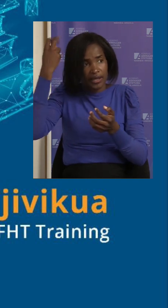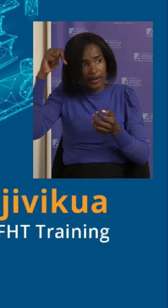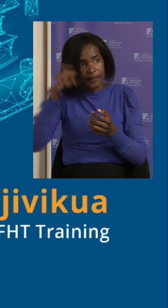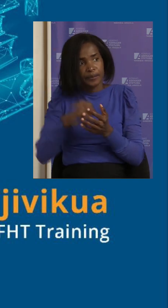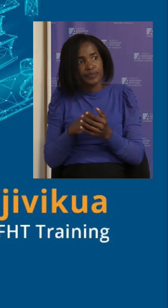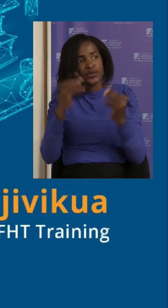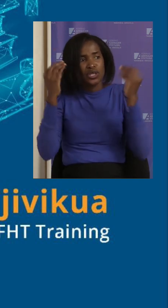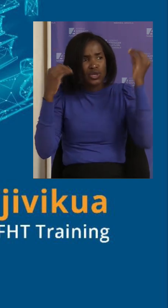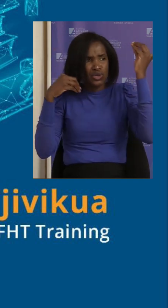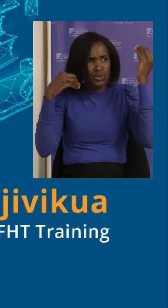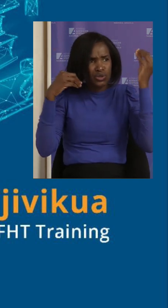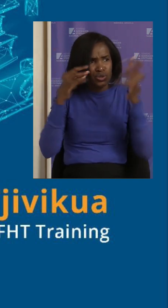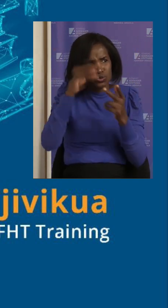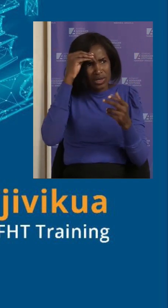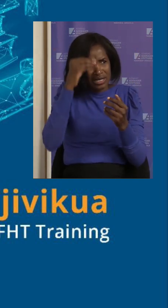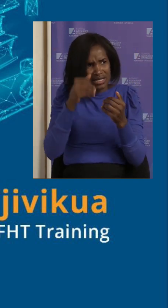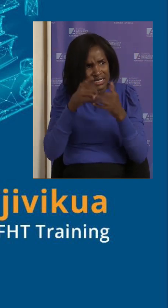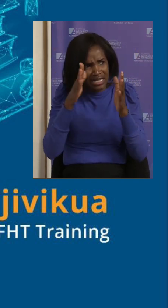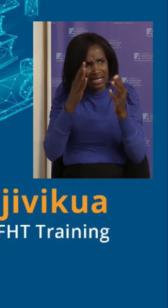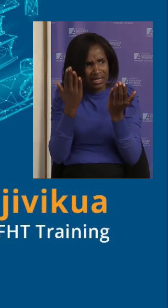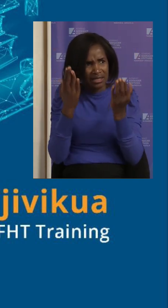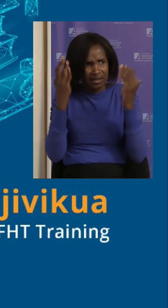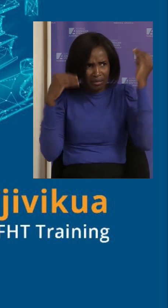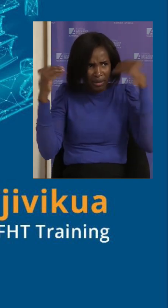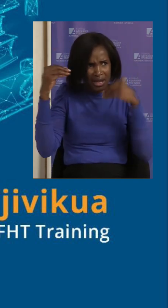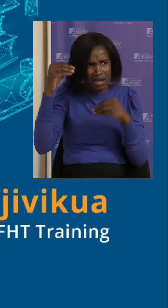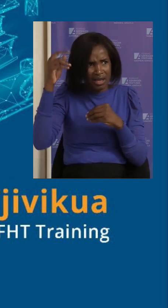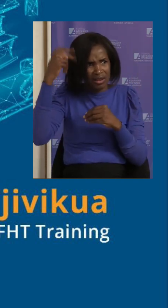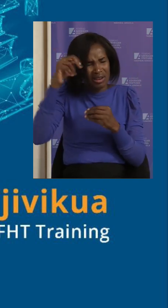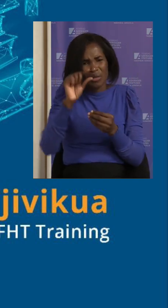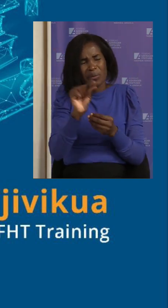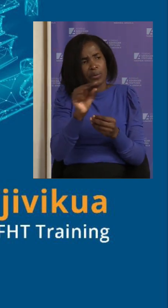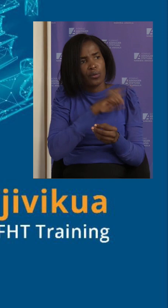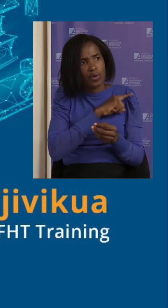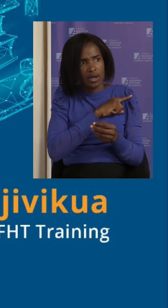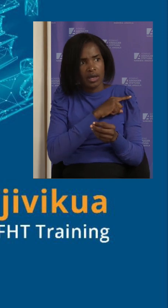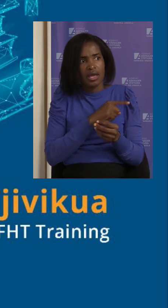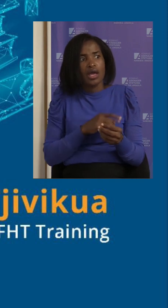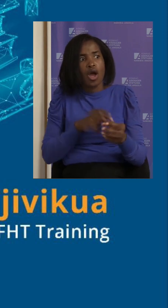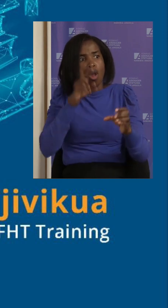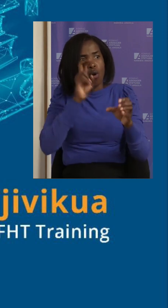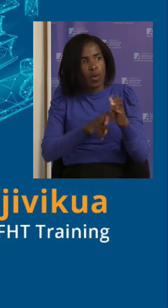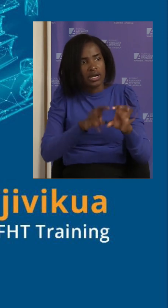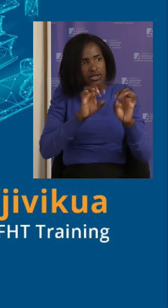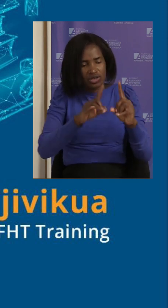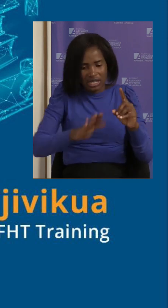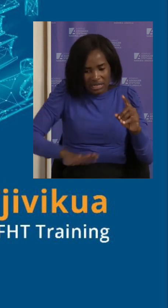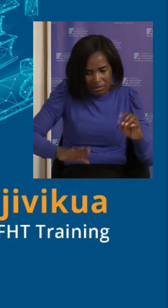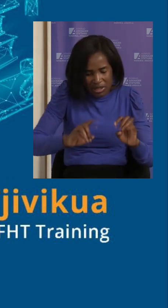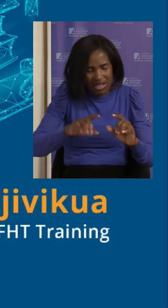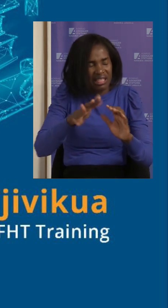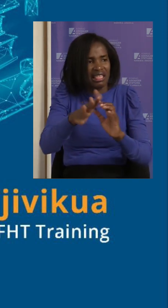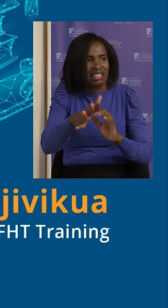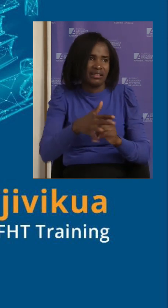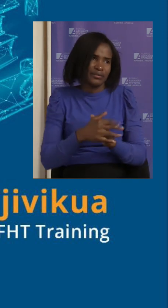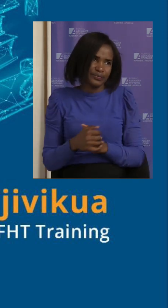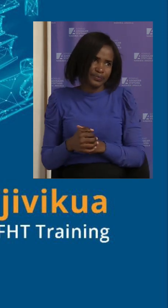students entering our universities and colleges is dismal, and that is because of the quality of education in the basic education